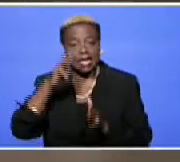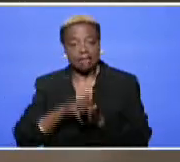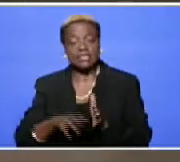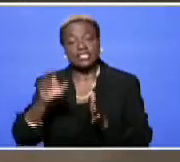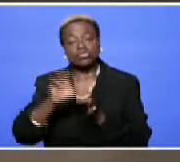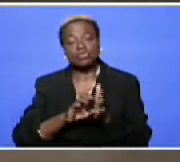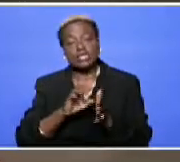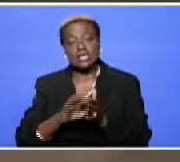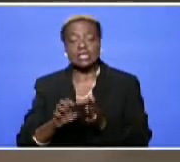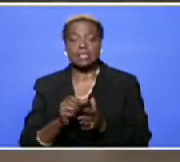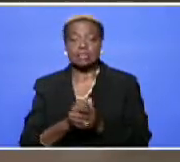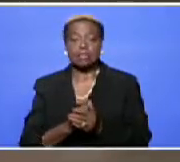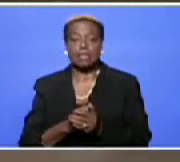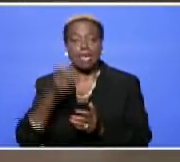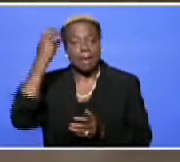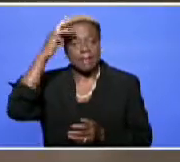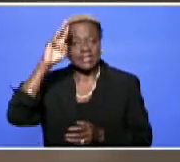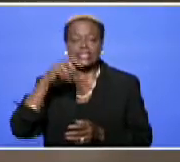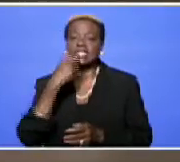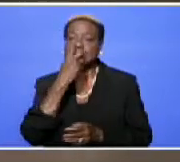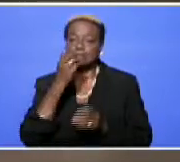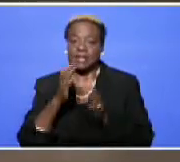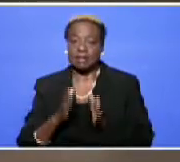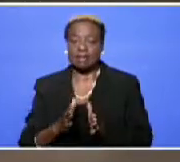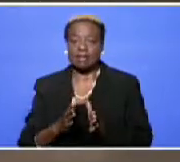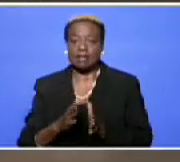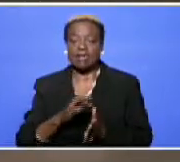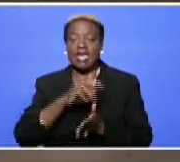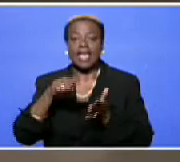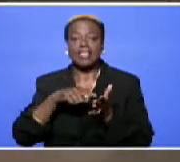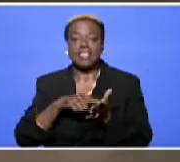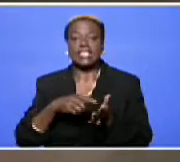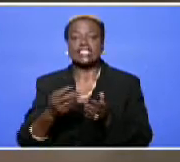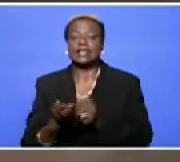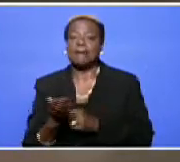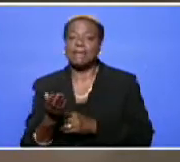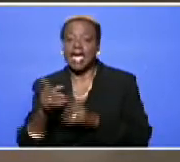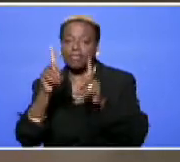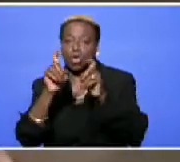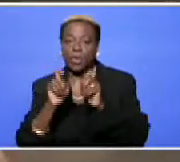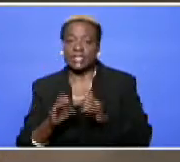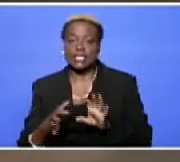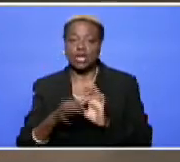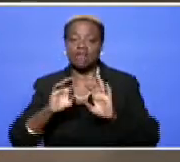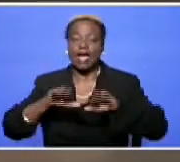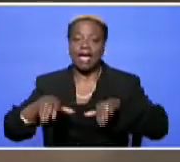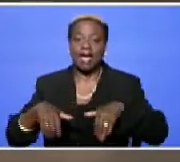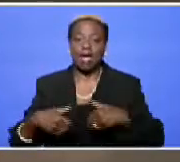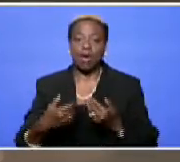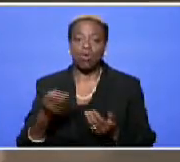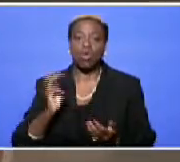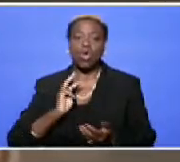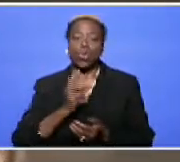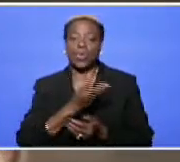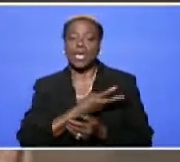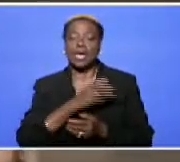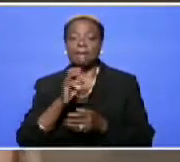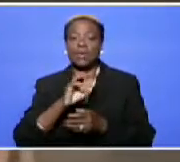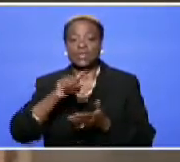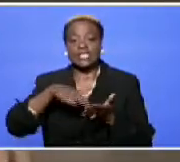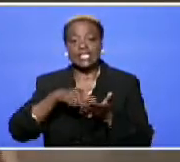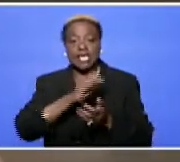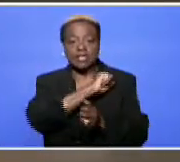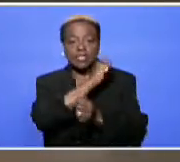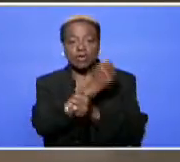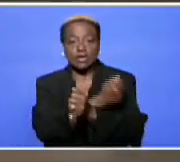critical. Mr. Speaker, this does beg the question of how we compose these